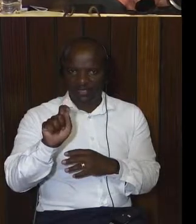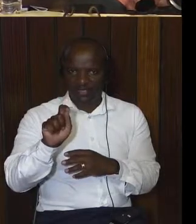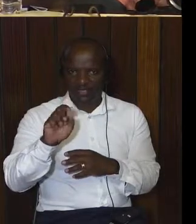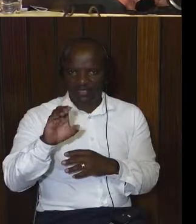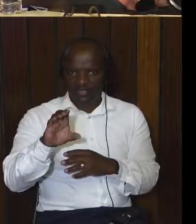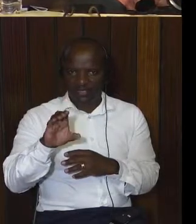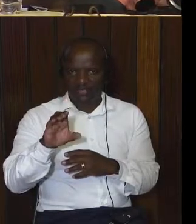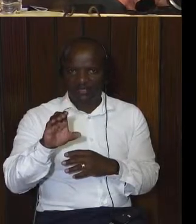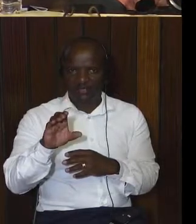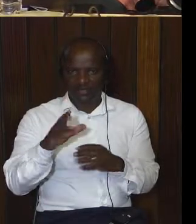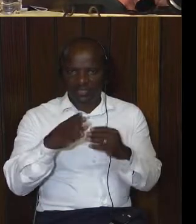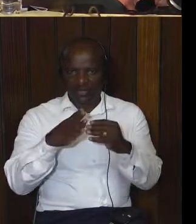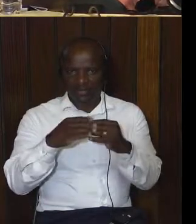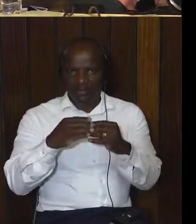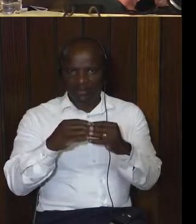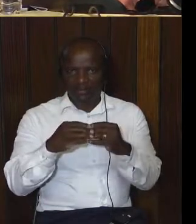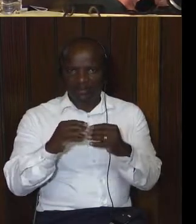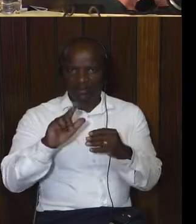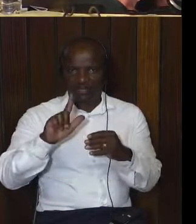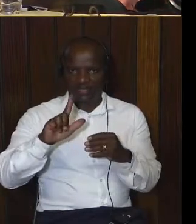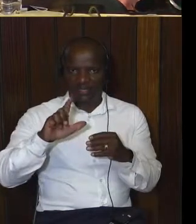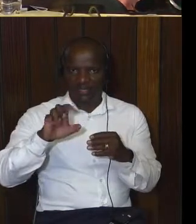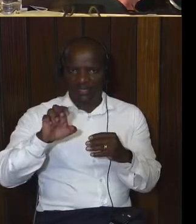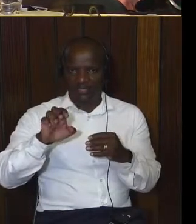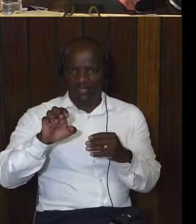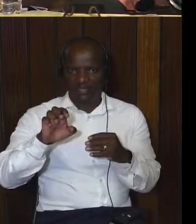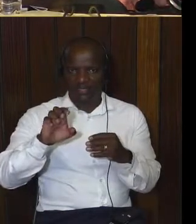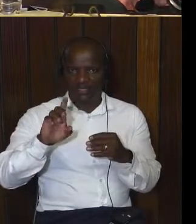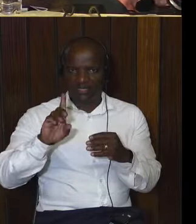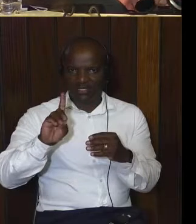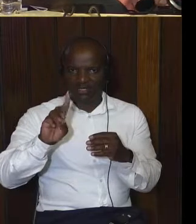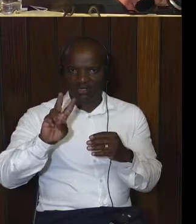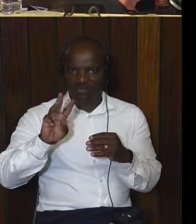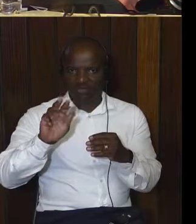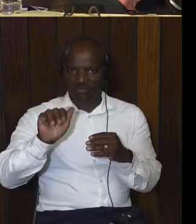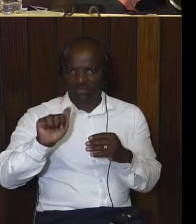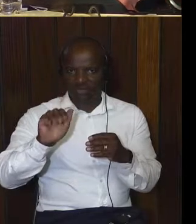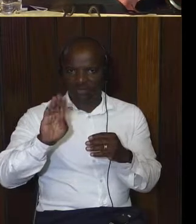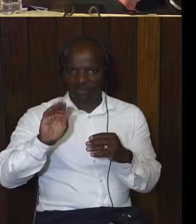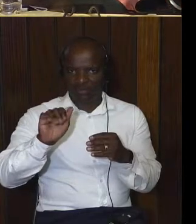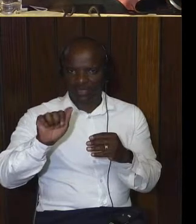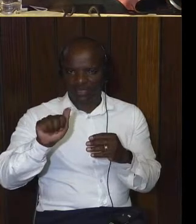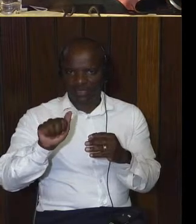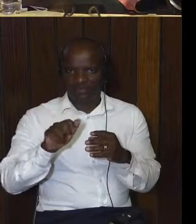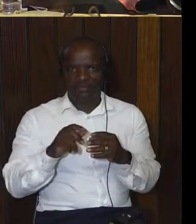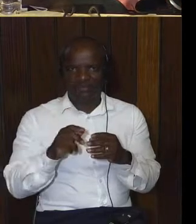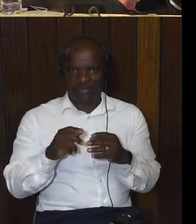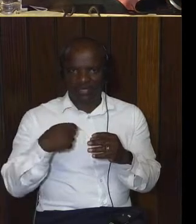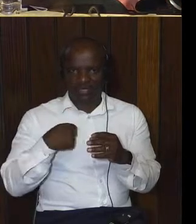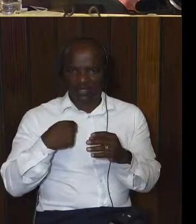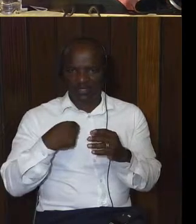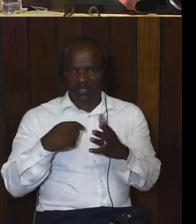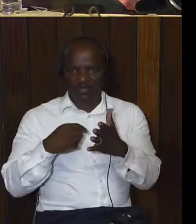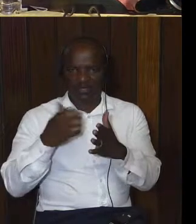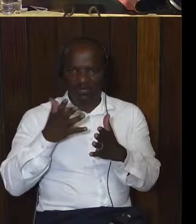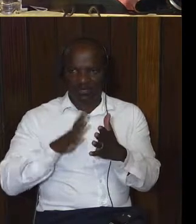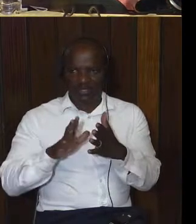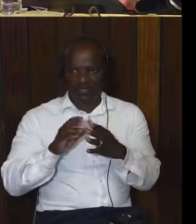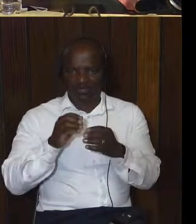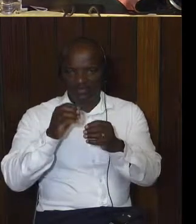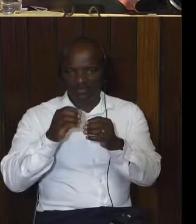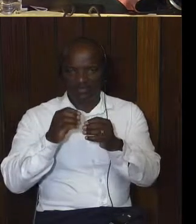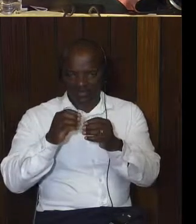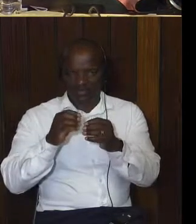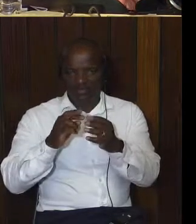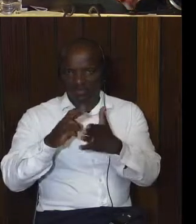question and he said, where's that money coming from? And actually, I must correct you on this. We are